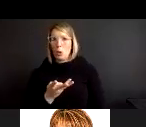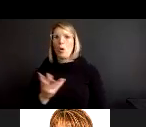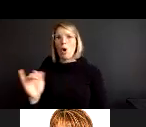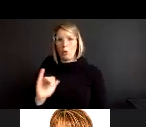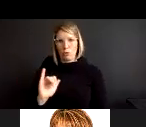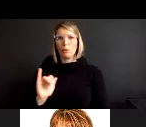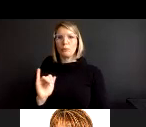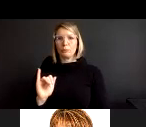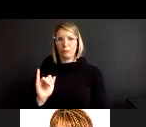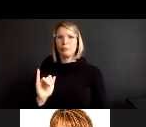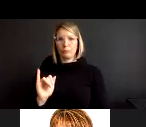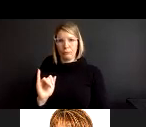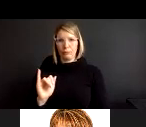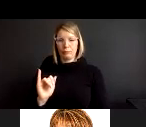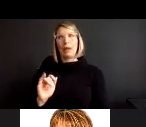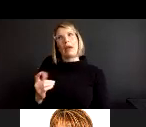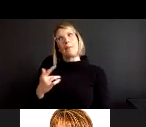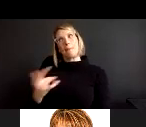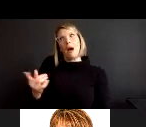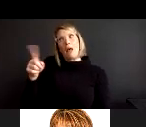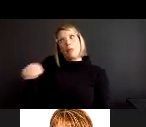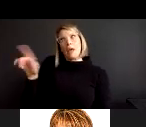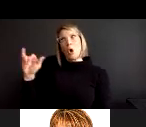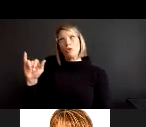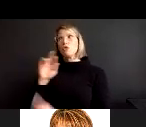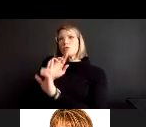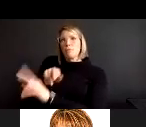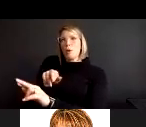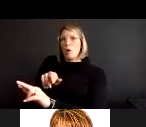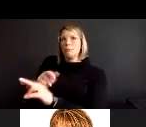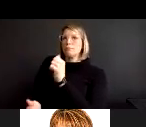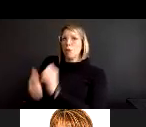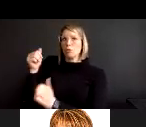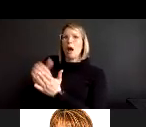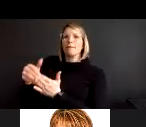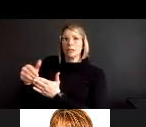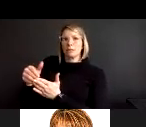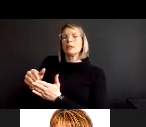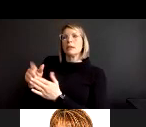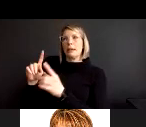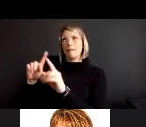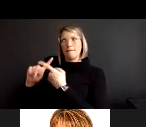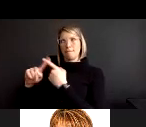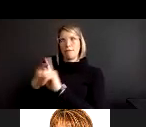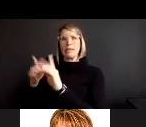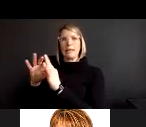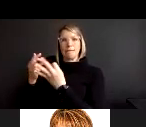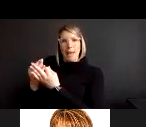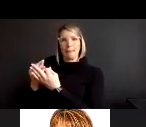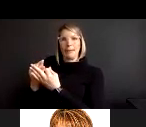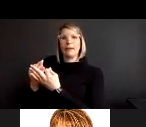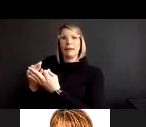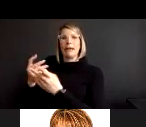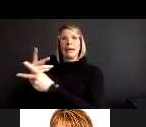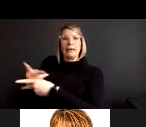report source or alleged report source of abuse. Since the Act was proclaimed in 2014, we've had to